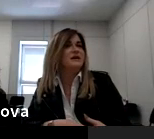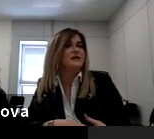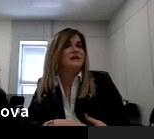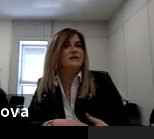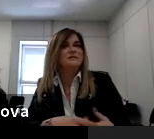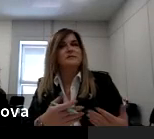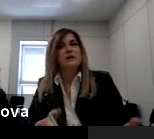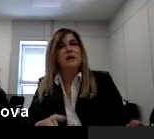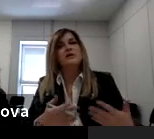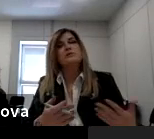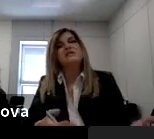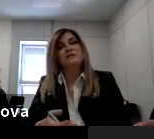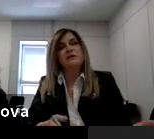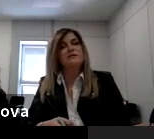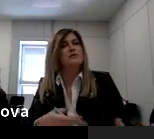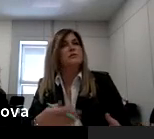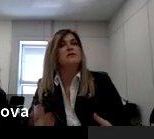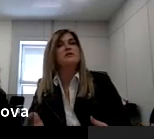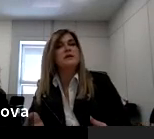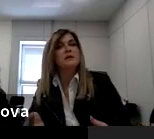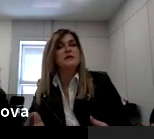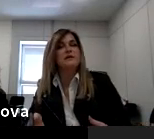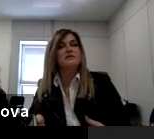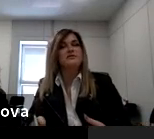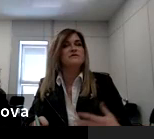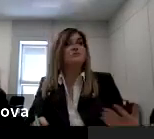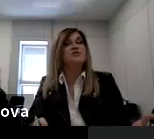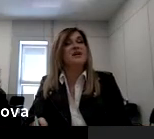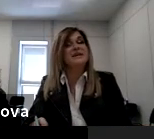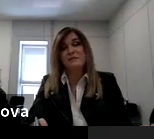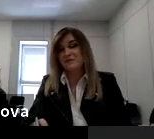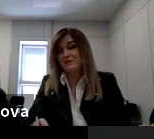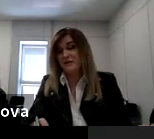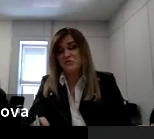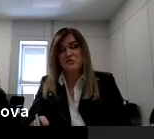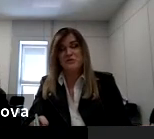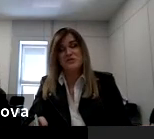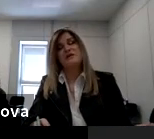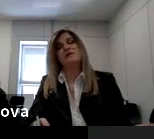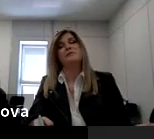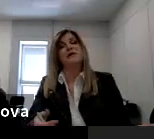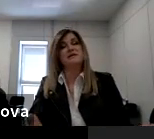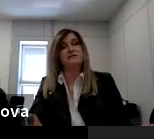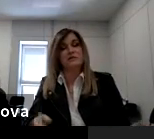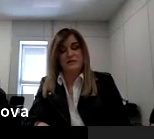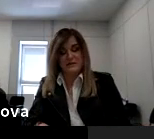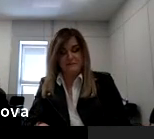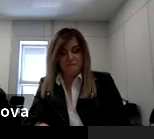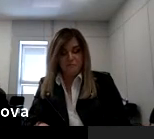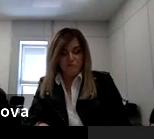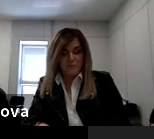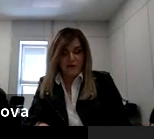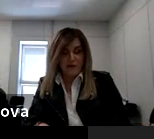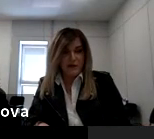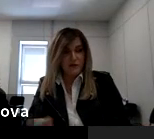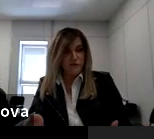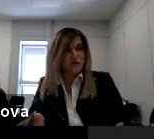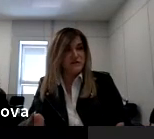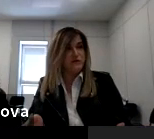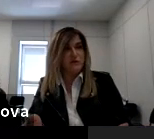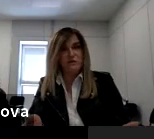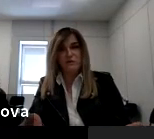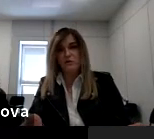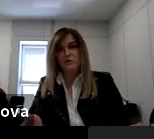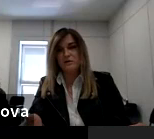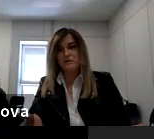say, how can we differ from European manufacturers, from Chinese manufacturers? Of course, there are many differences. And of